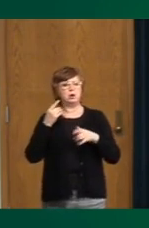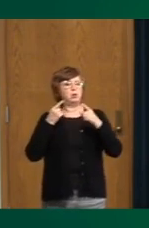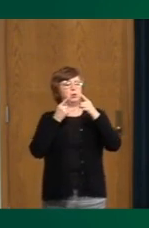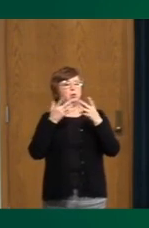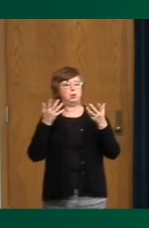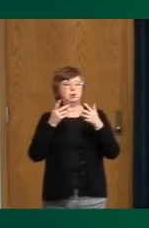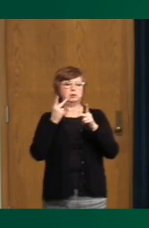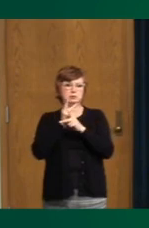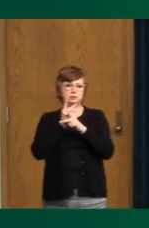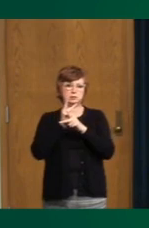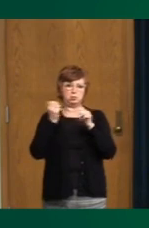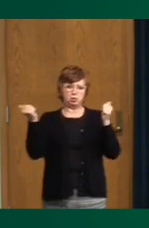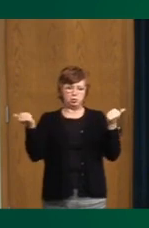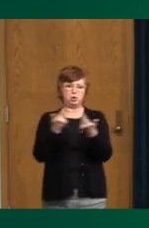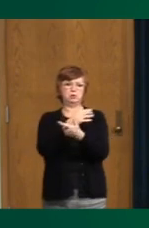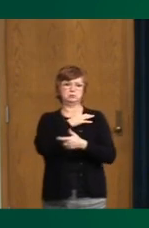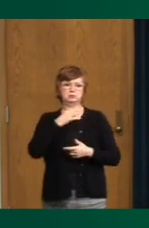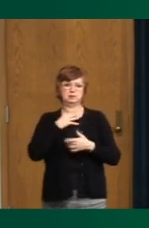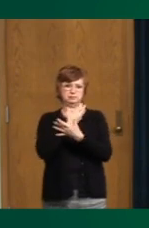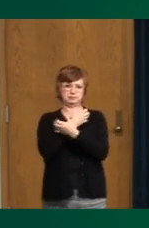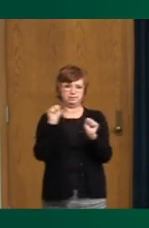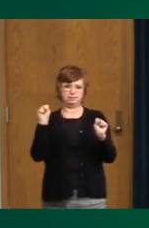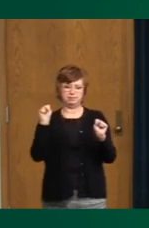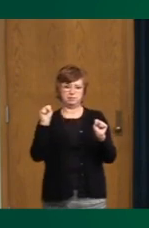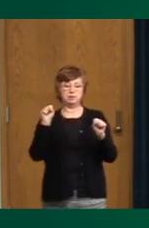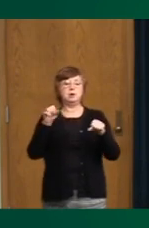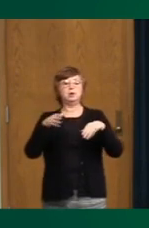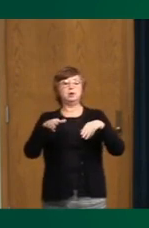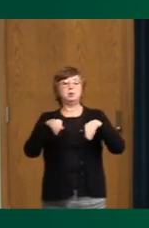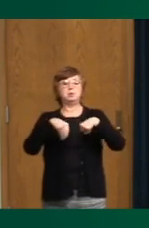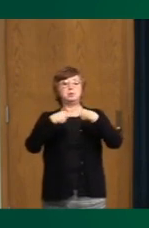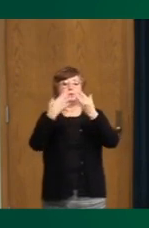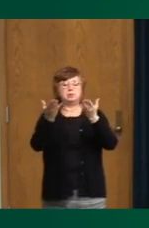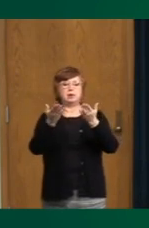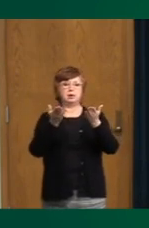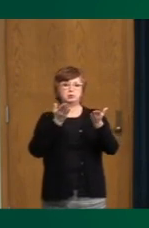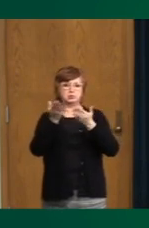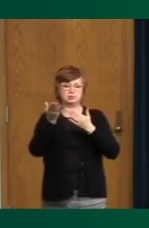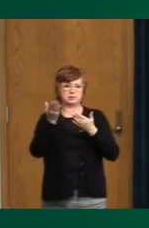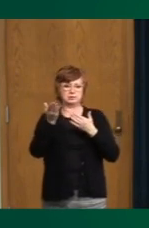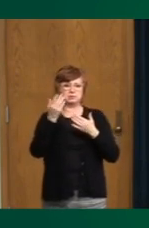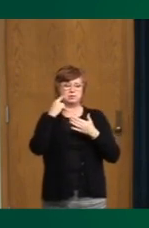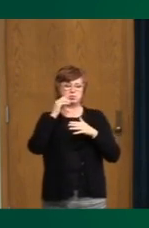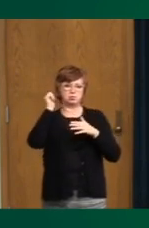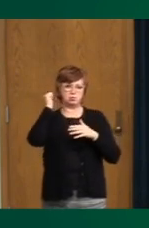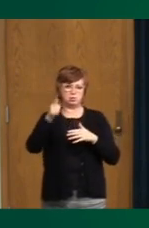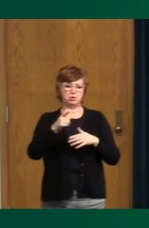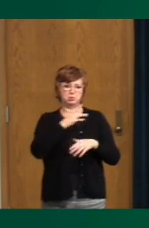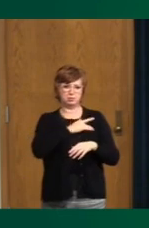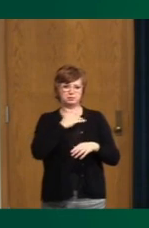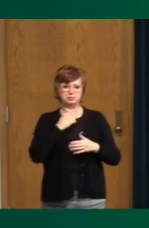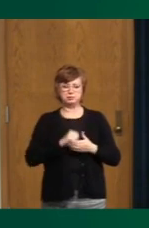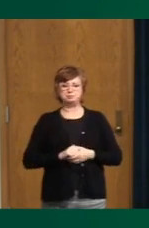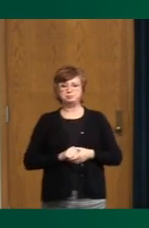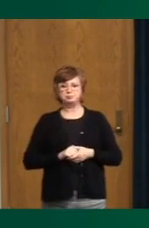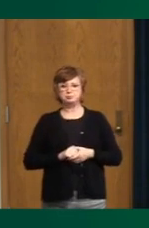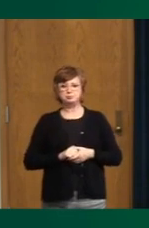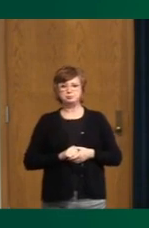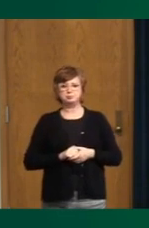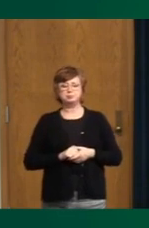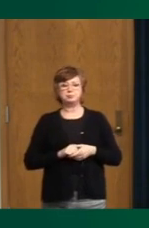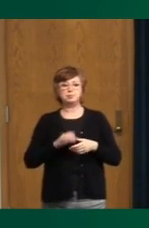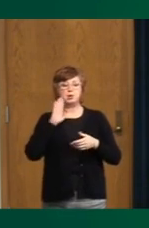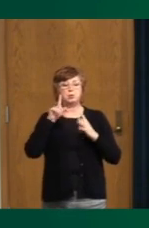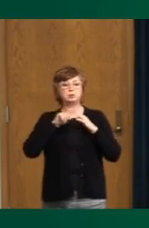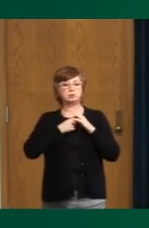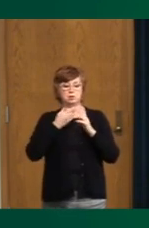services to the people of the province. All of these measures will come into effect this Thursday. These measures and all of the